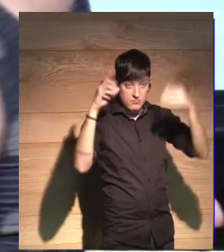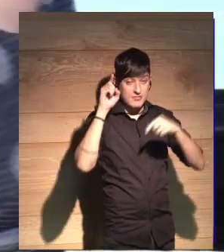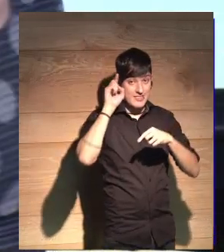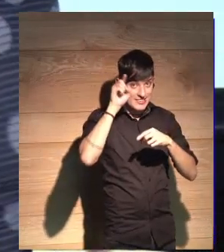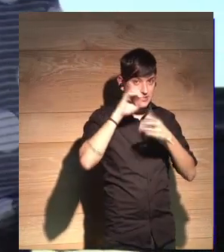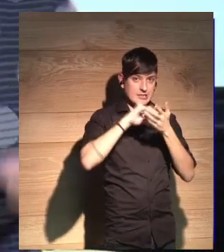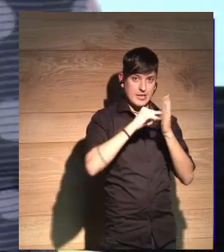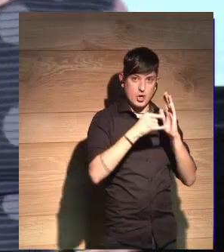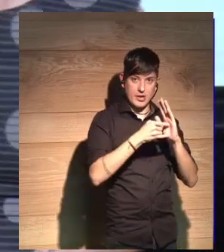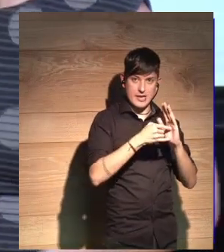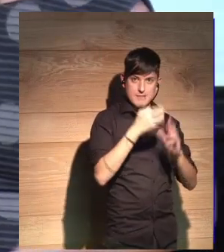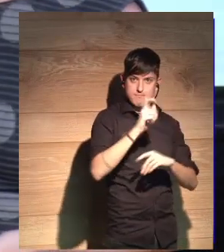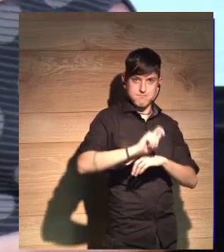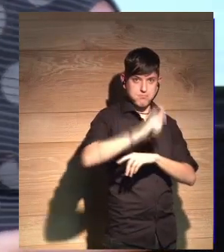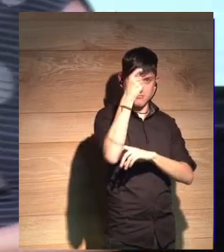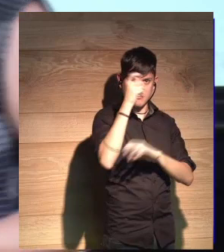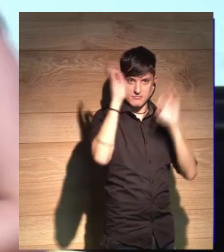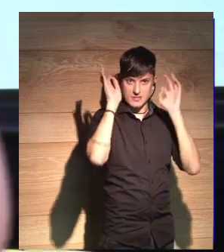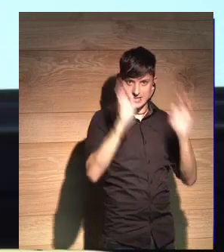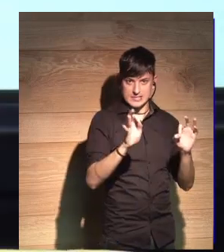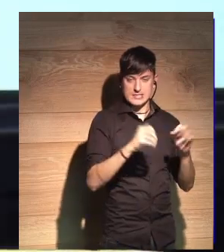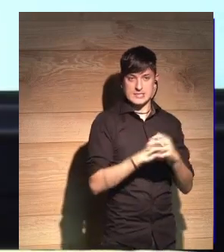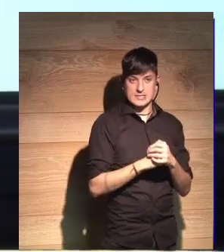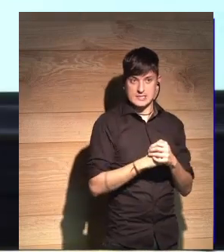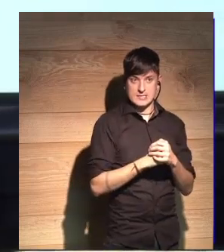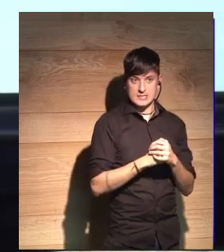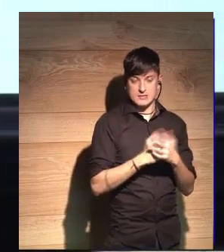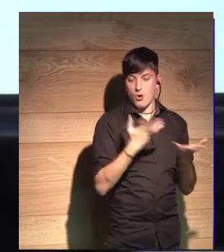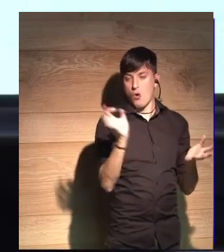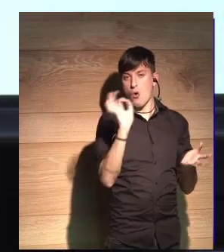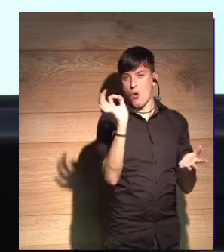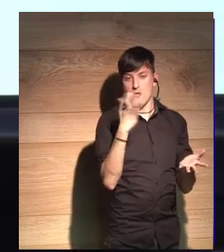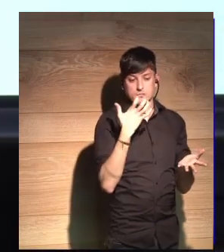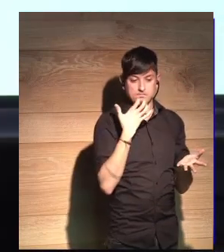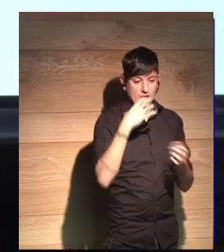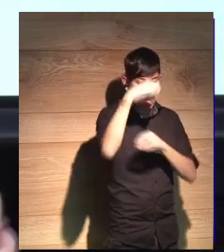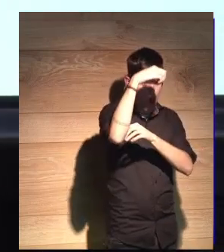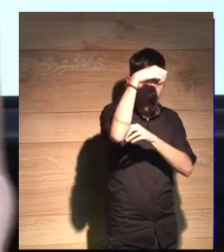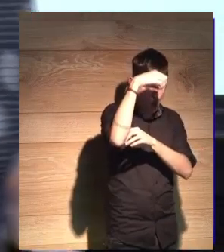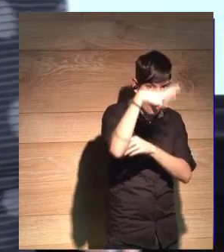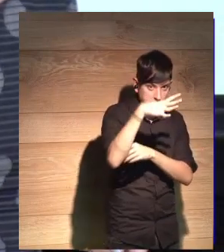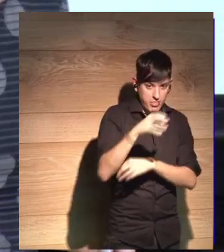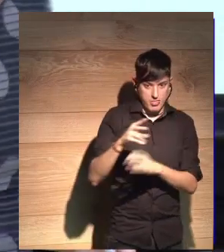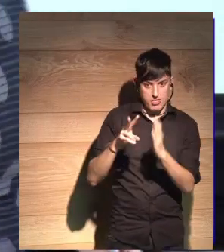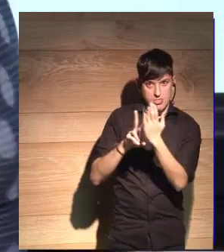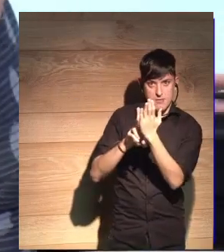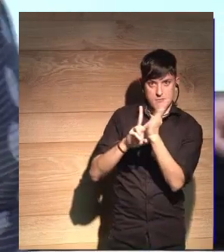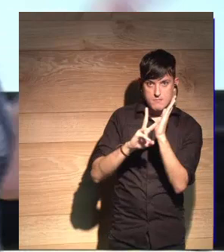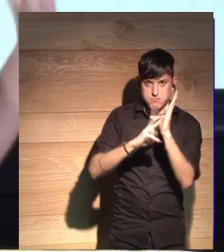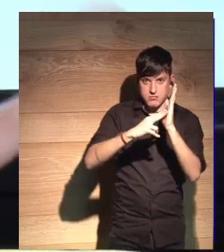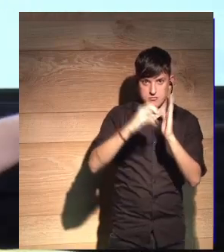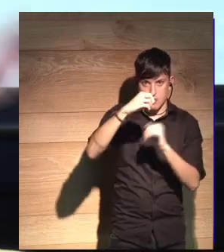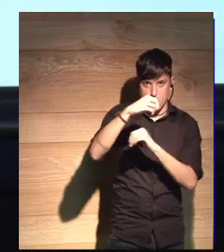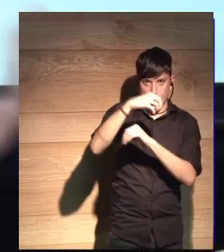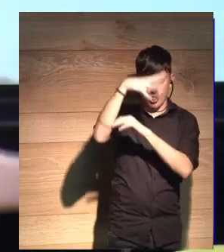technologies. Or a light switch. You go home, you tap, the light is on, the light is off. There's so